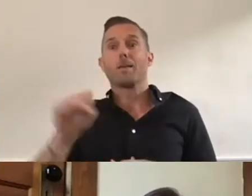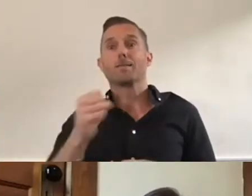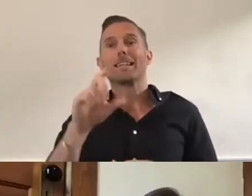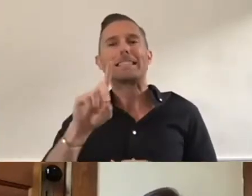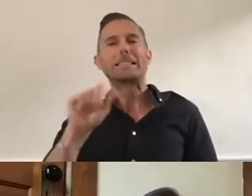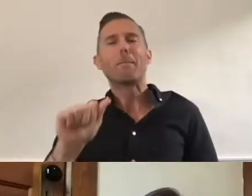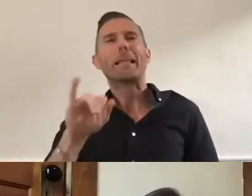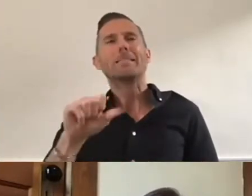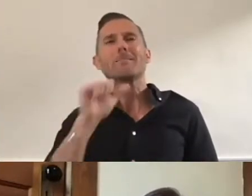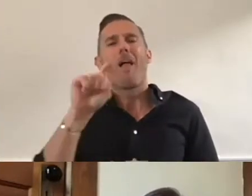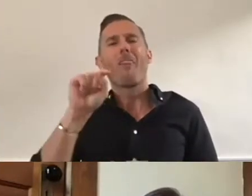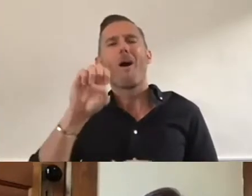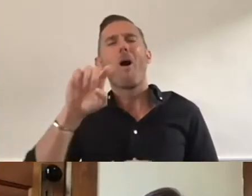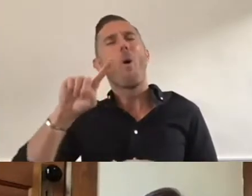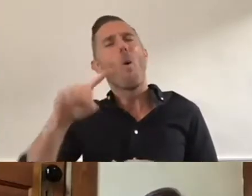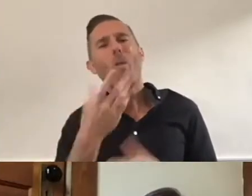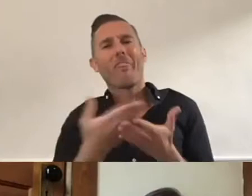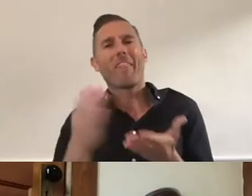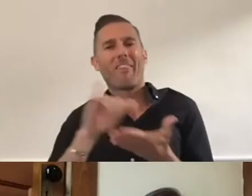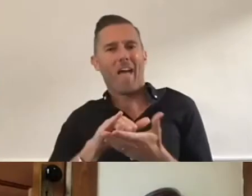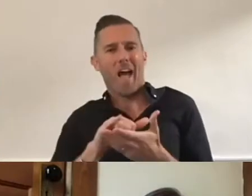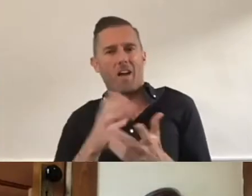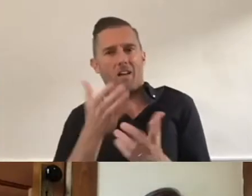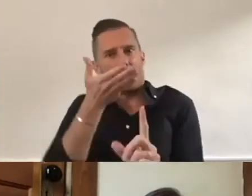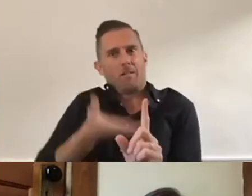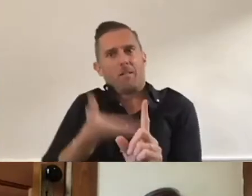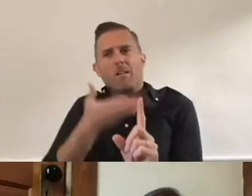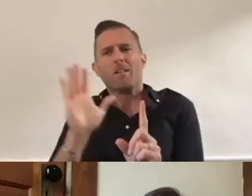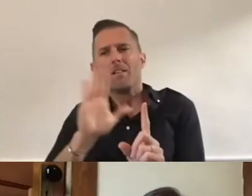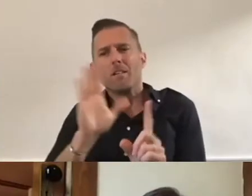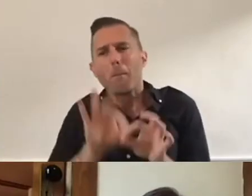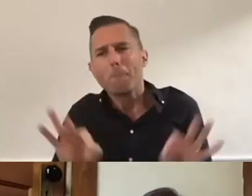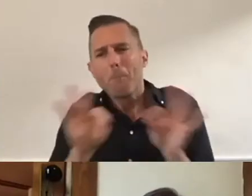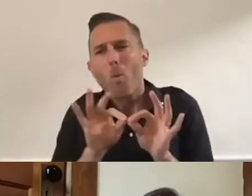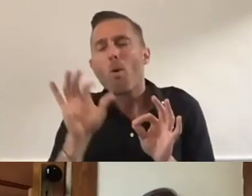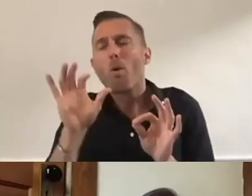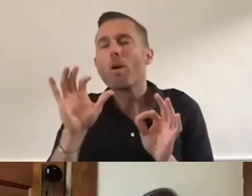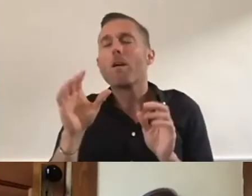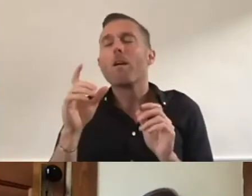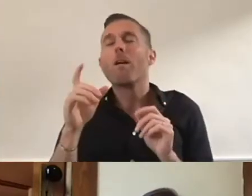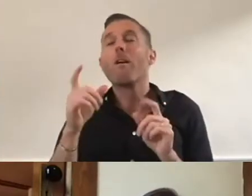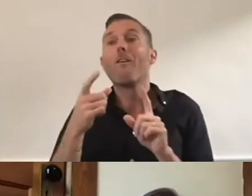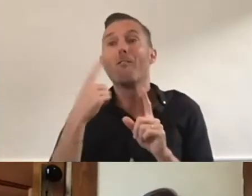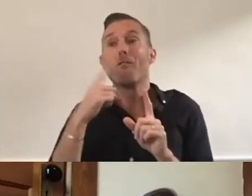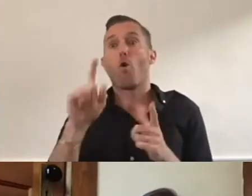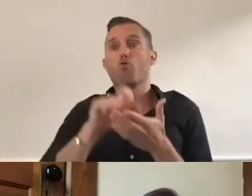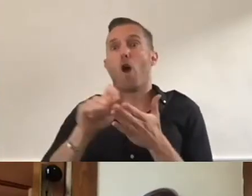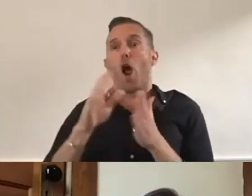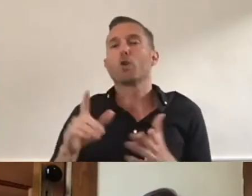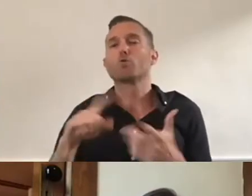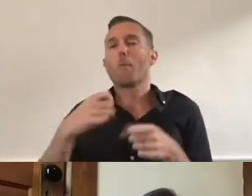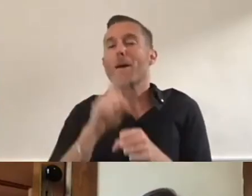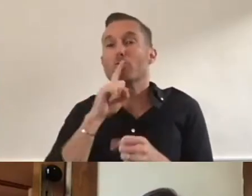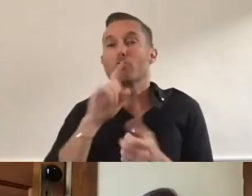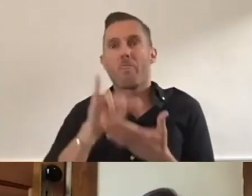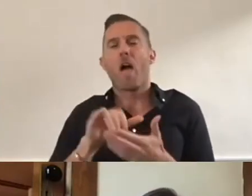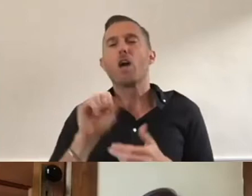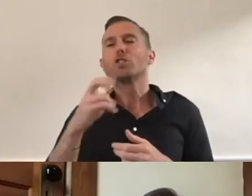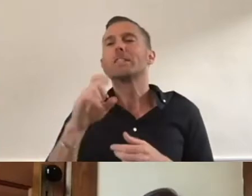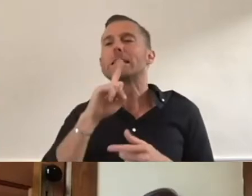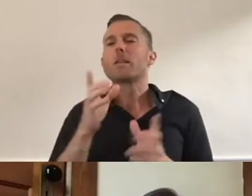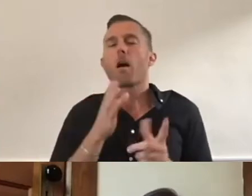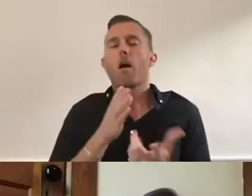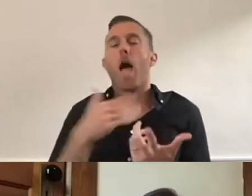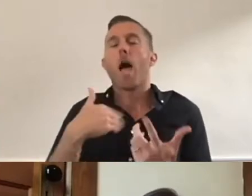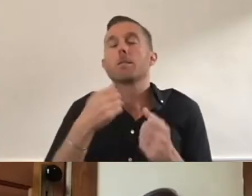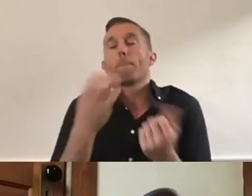the only thing that her character is about. It was very important for the team from the start to make sure that she's multidimensional. And you